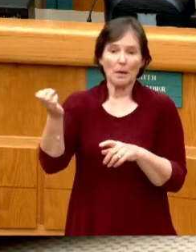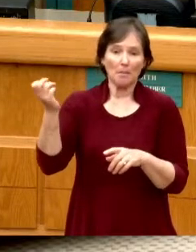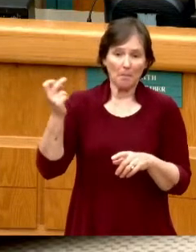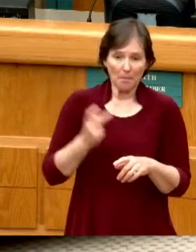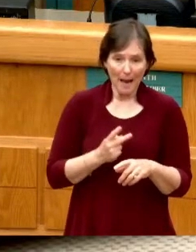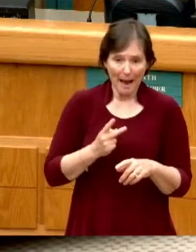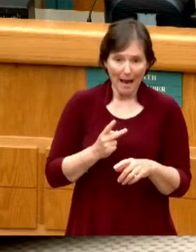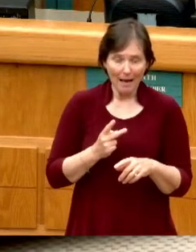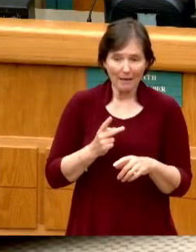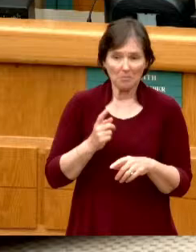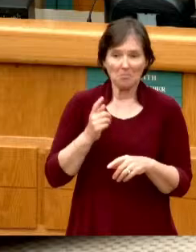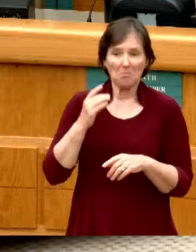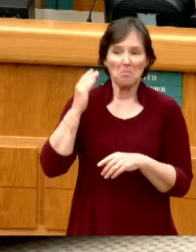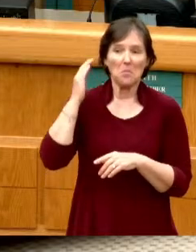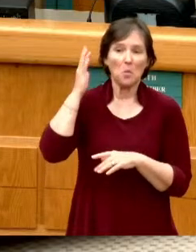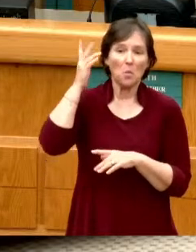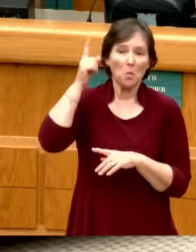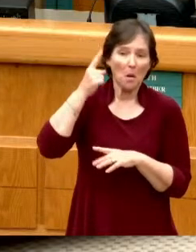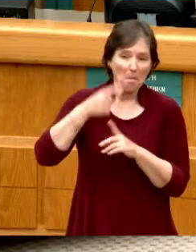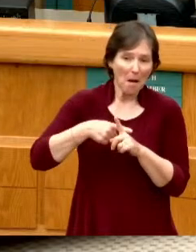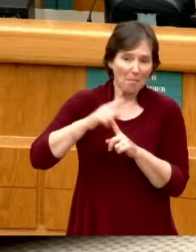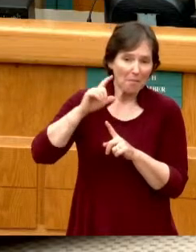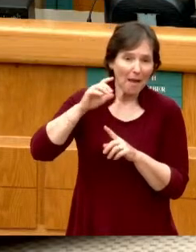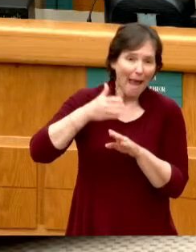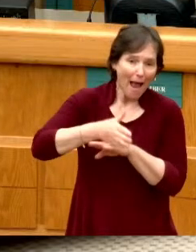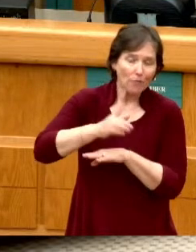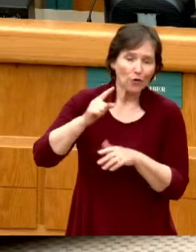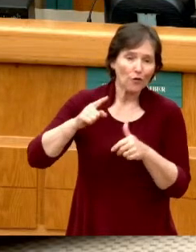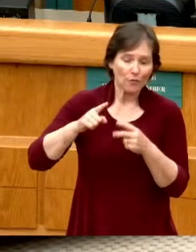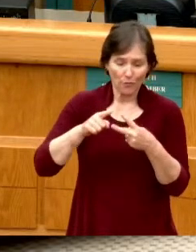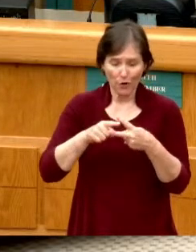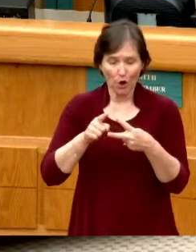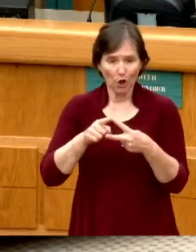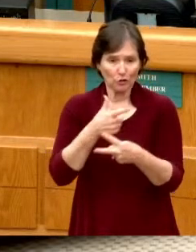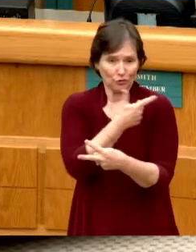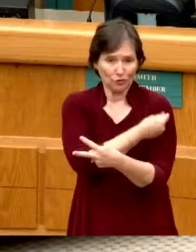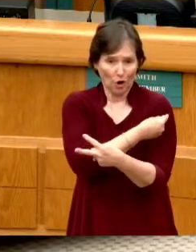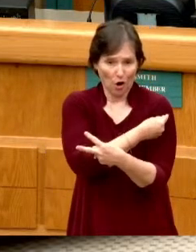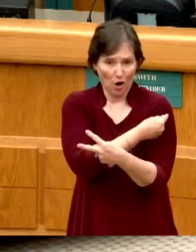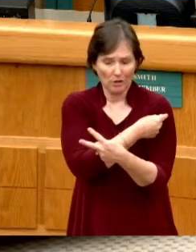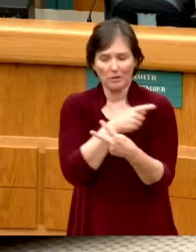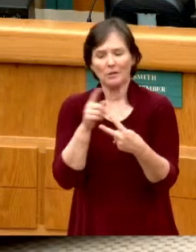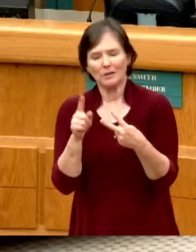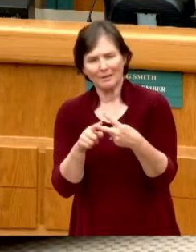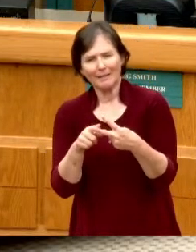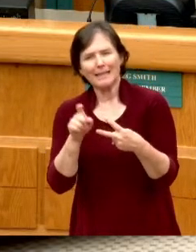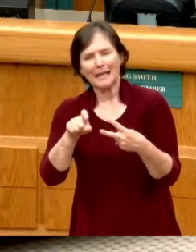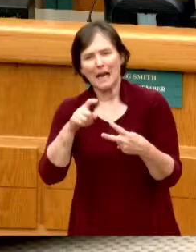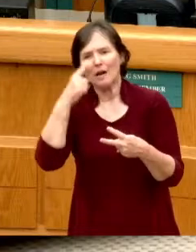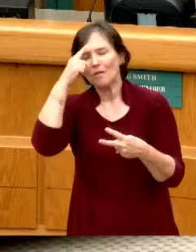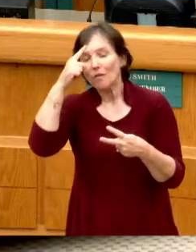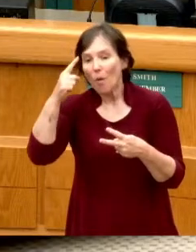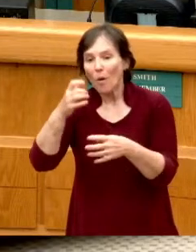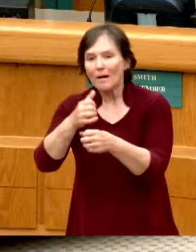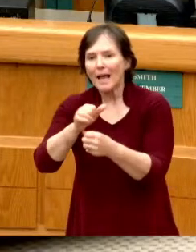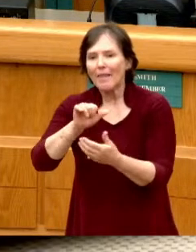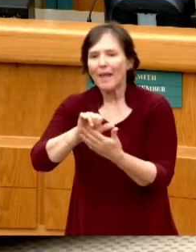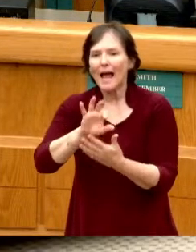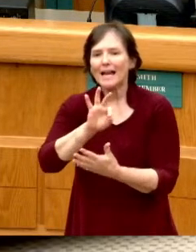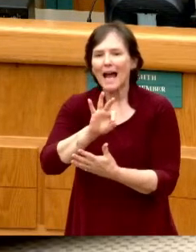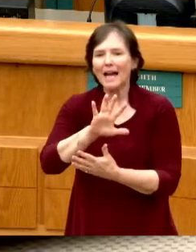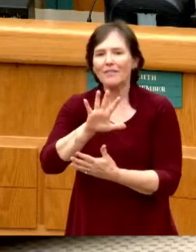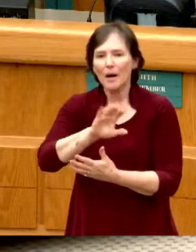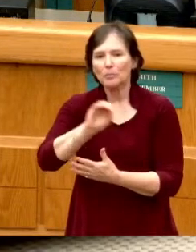for your second dose to get that 95% protection. Do not try to take